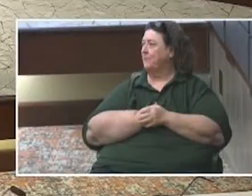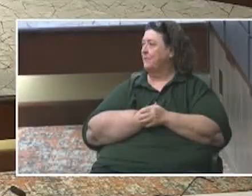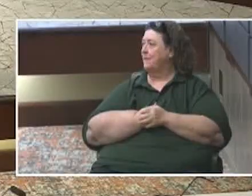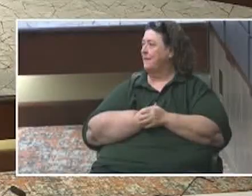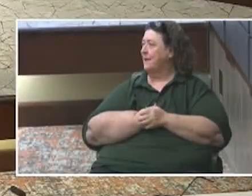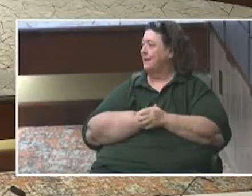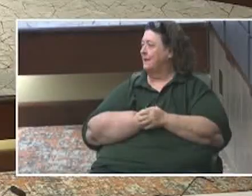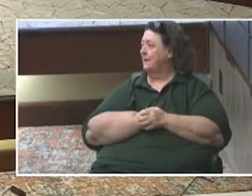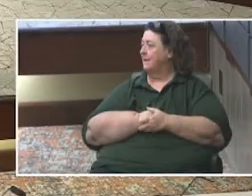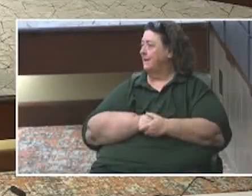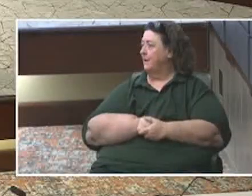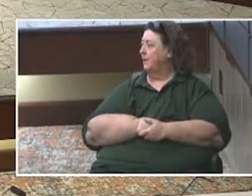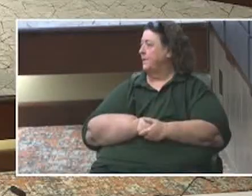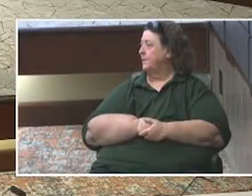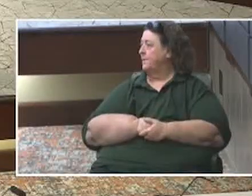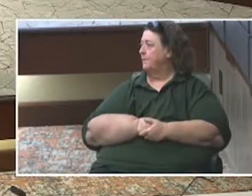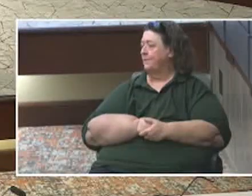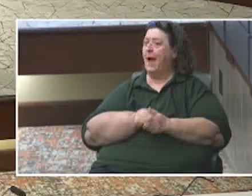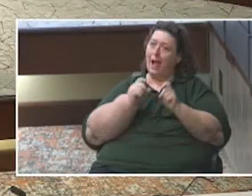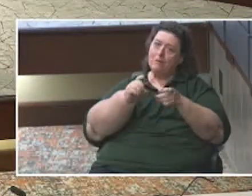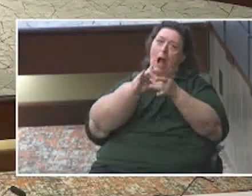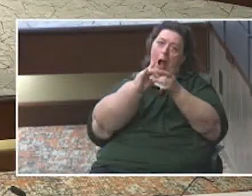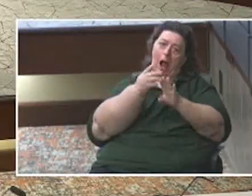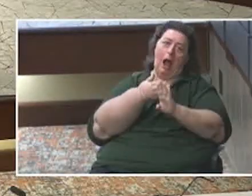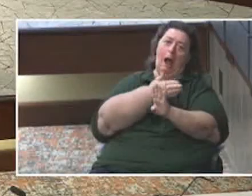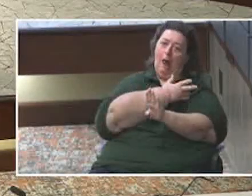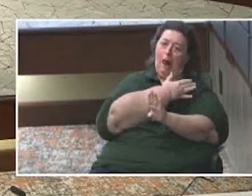the caveats there.